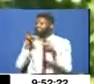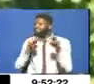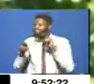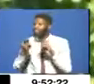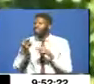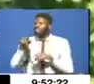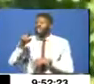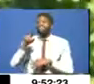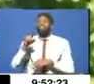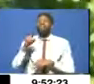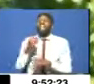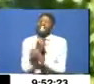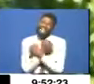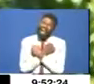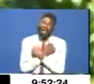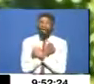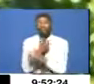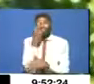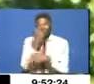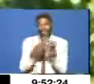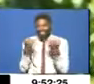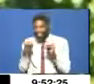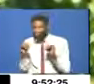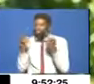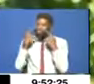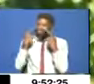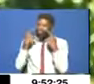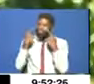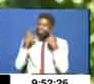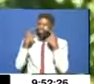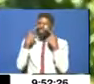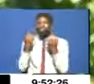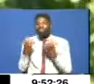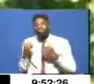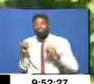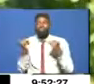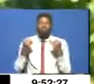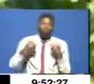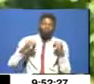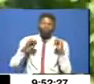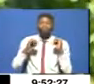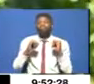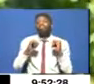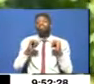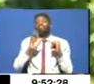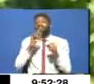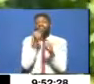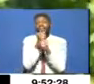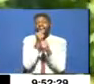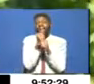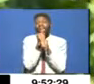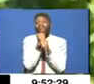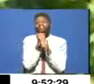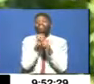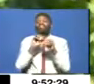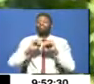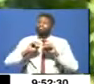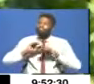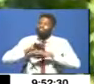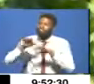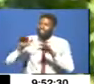wanted to test the waters and try to expand the horizon when it came to your passion. Tell me a little bit